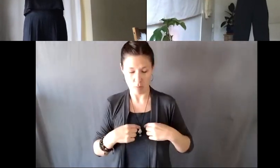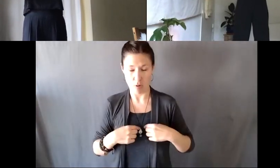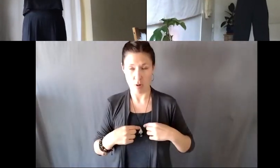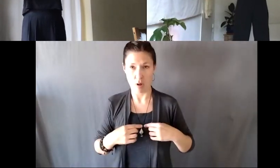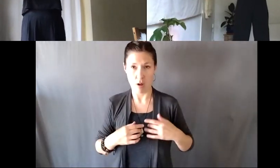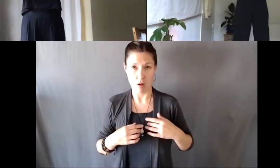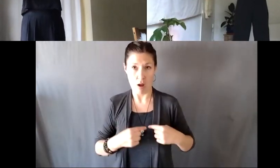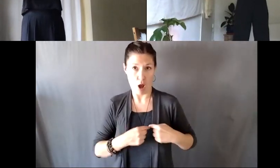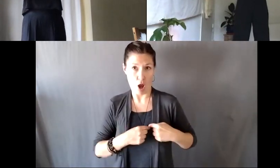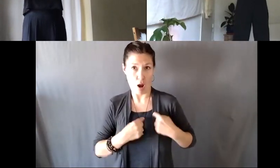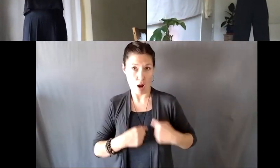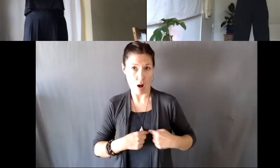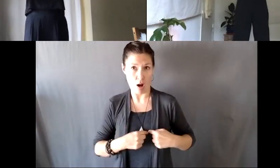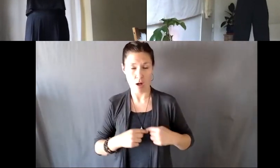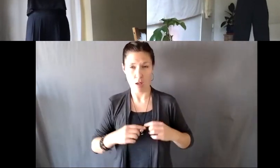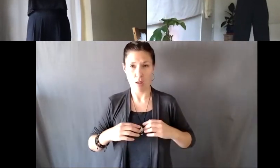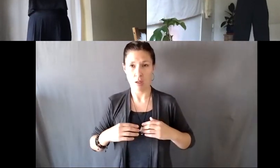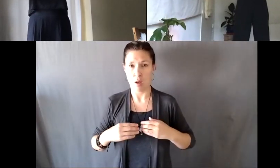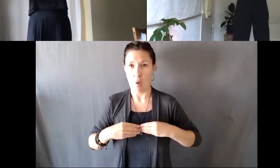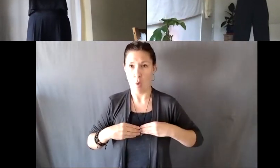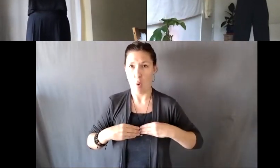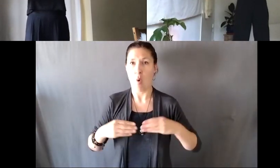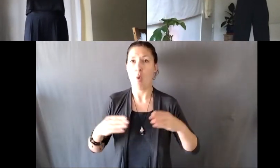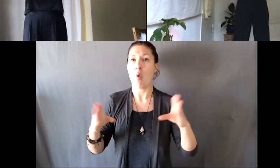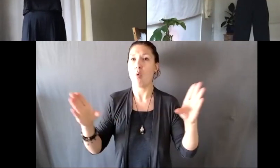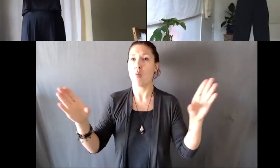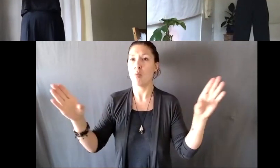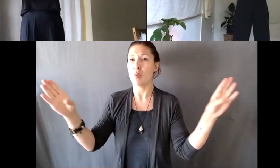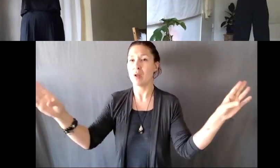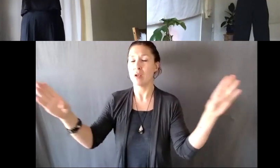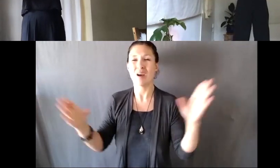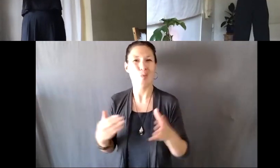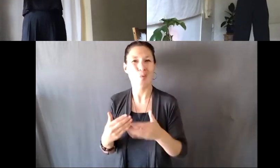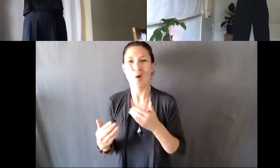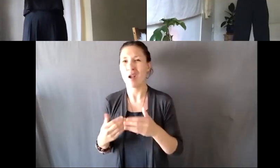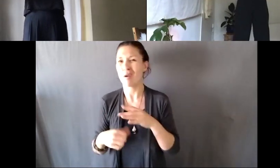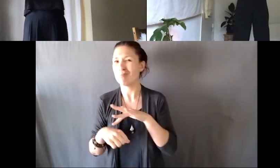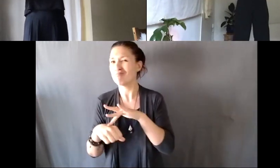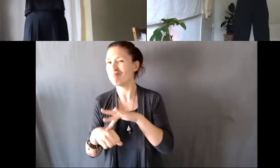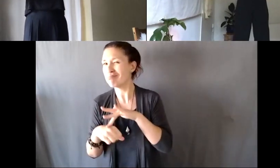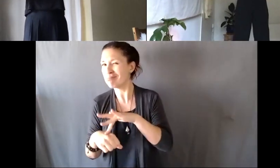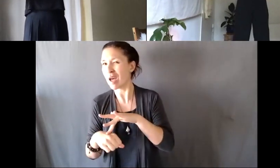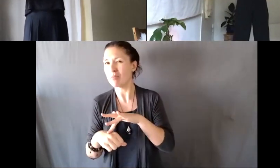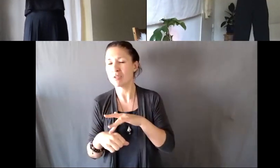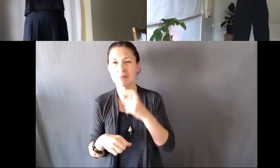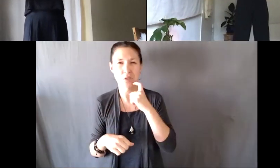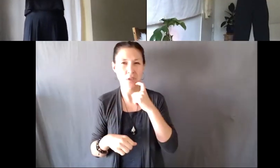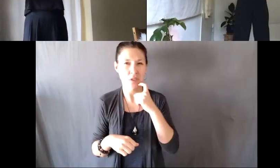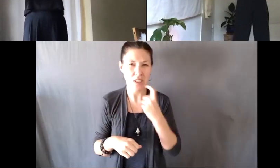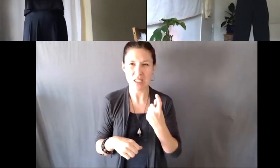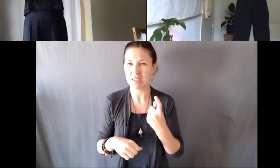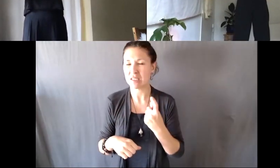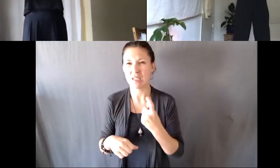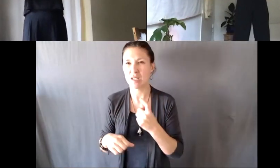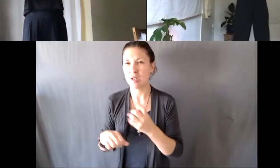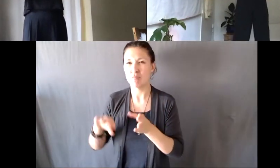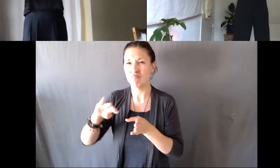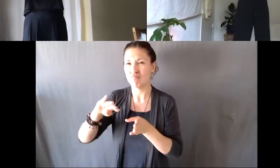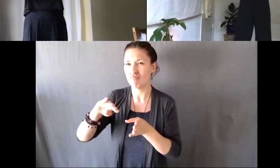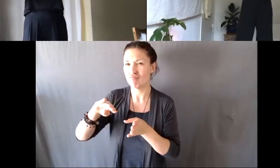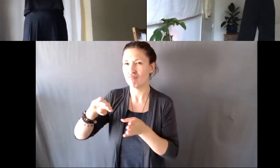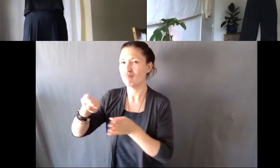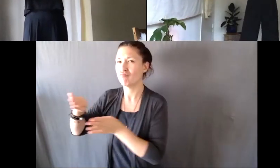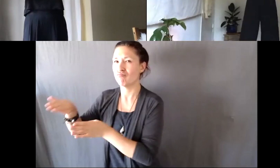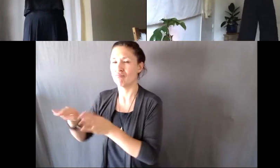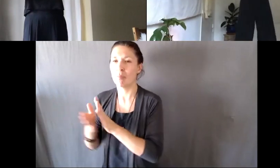allowing our obsession and jealousy to be completed into joy and love.